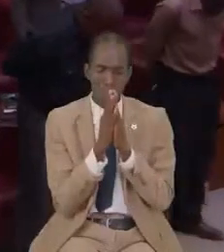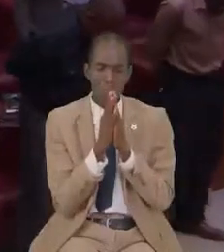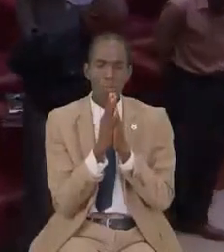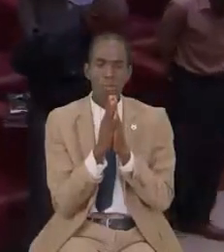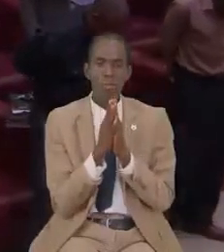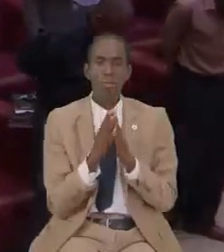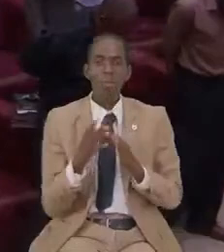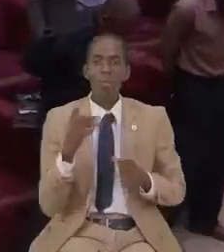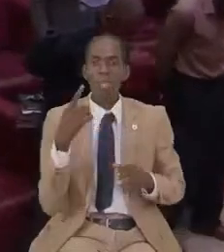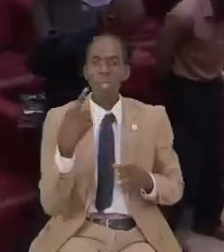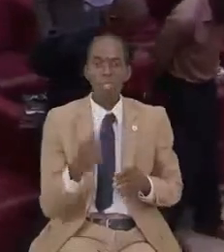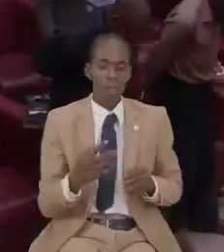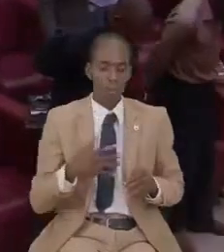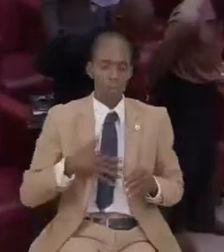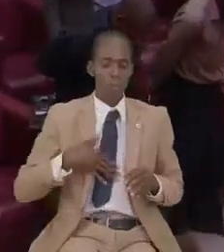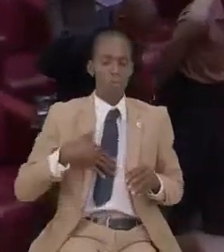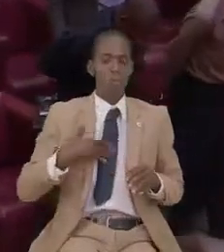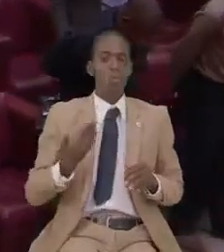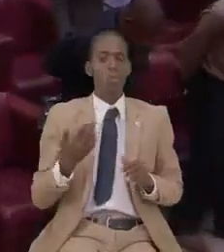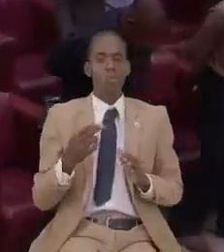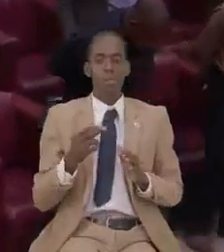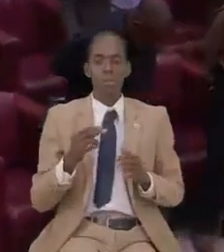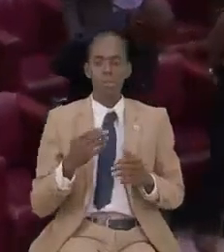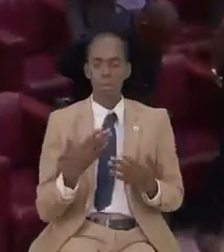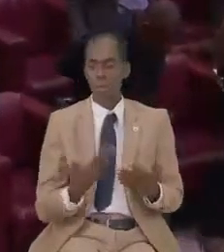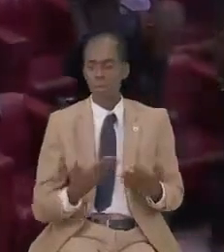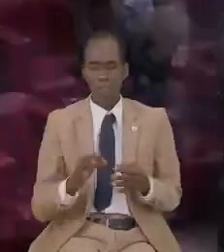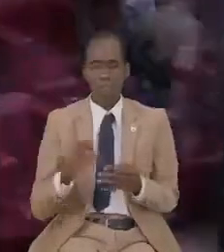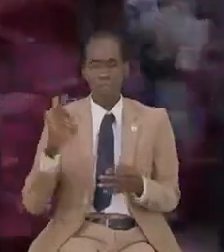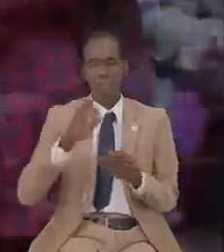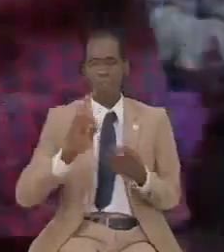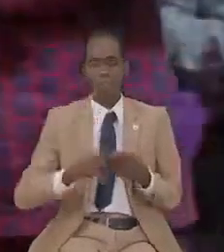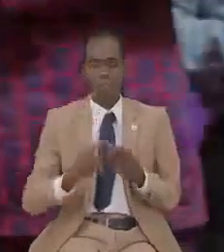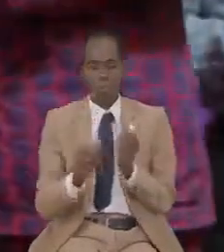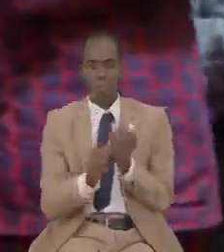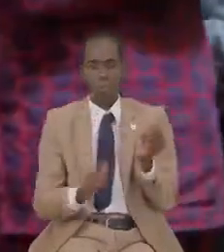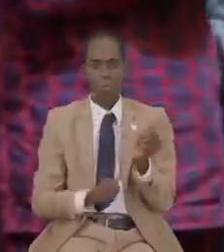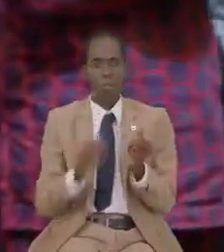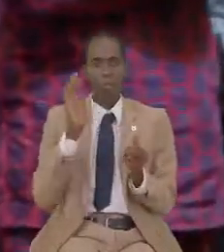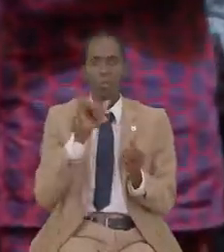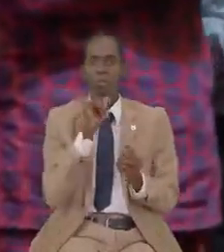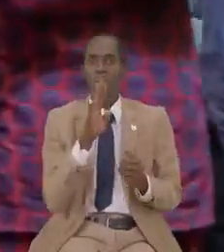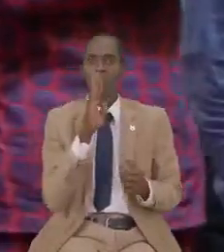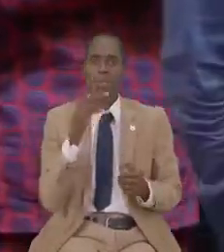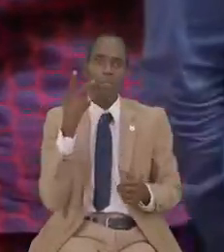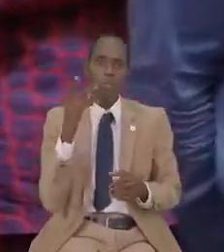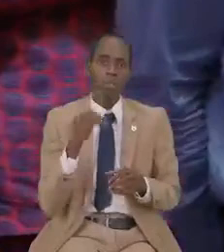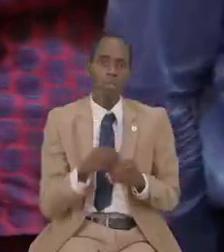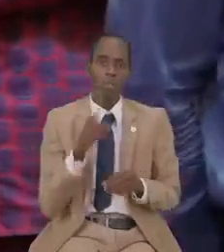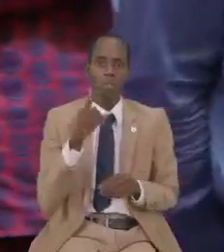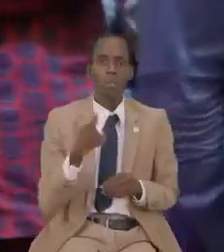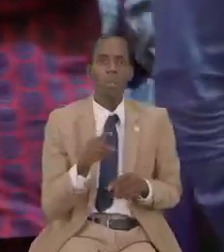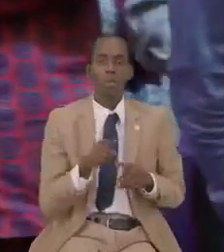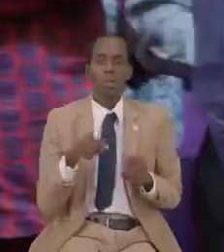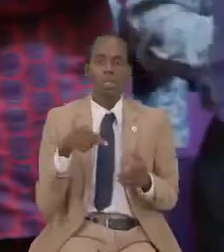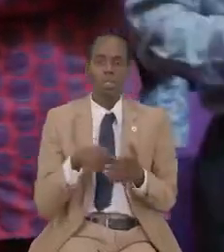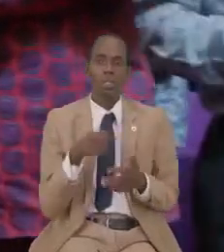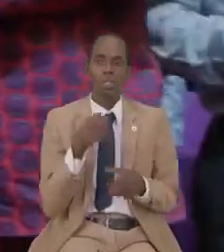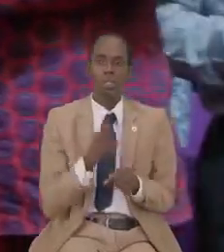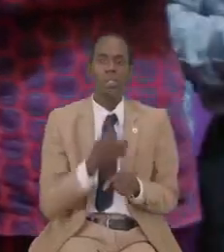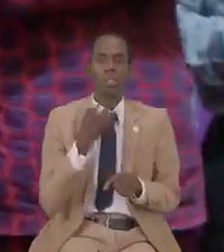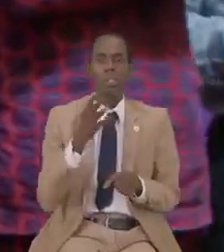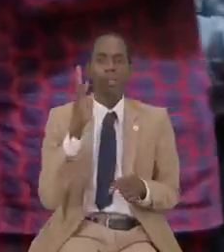of backsliding will not be seen in you. That this year, there will be revival, there will be commitment